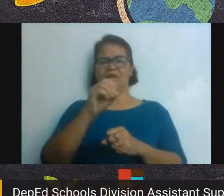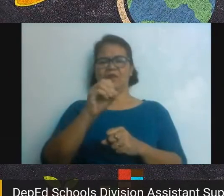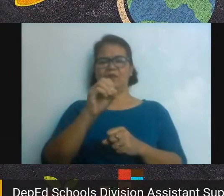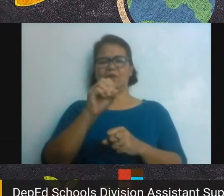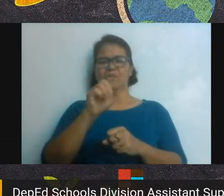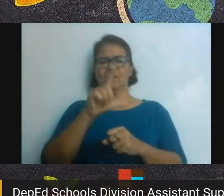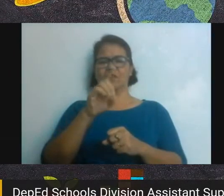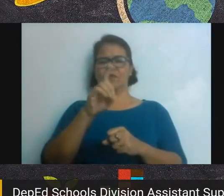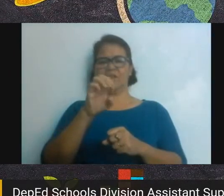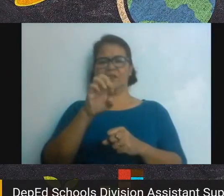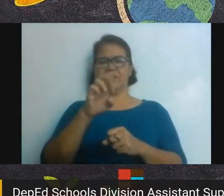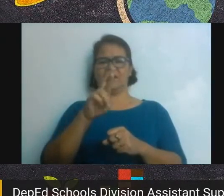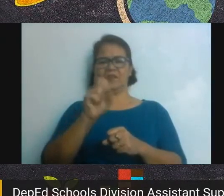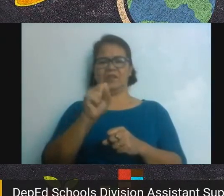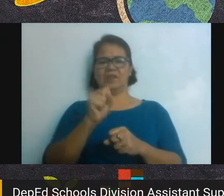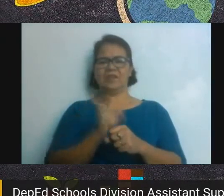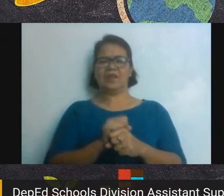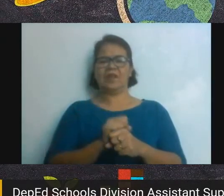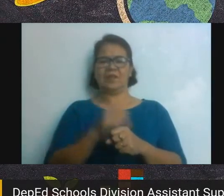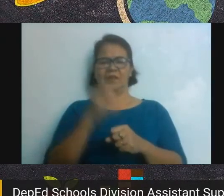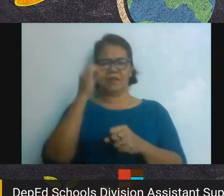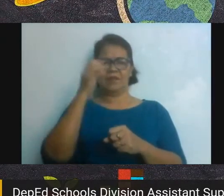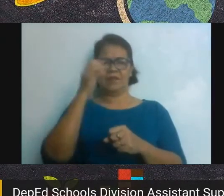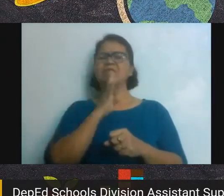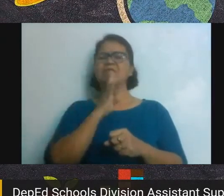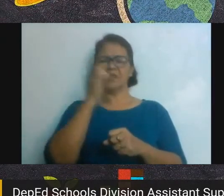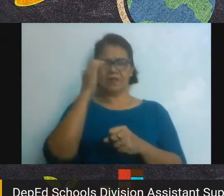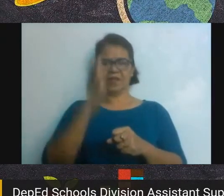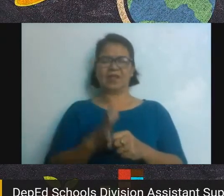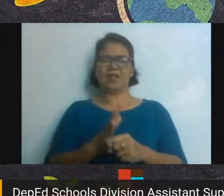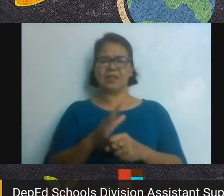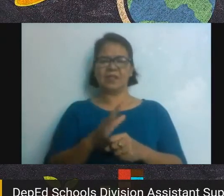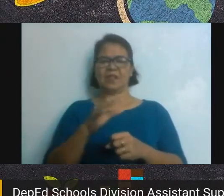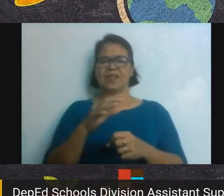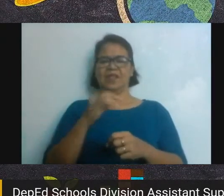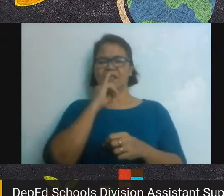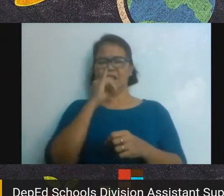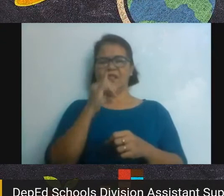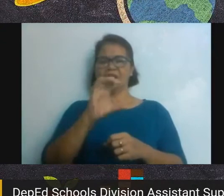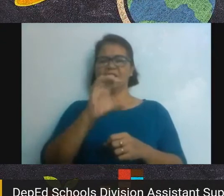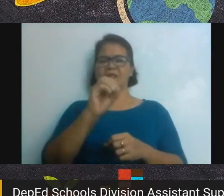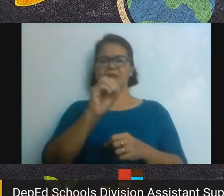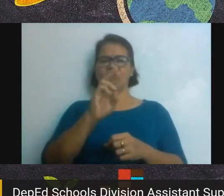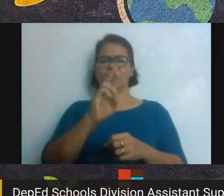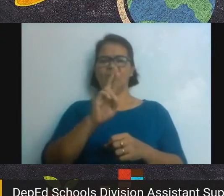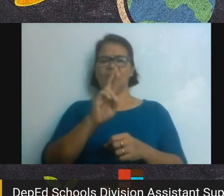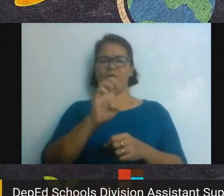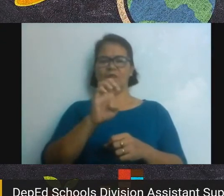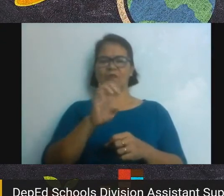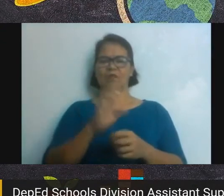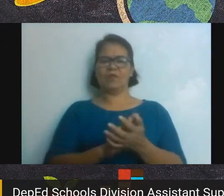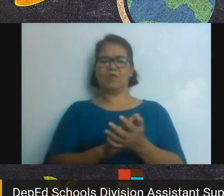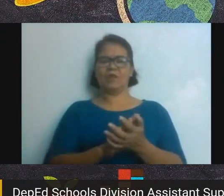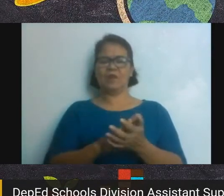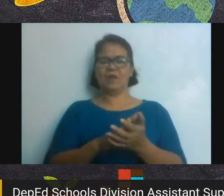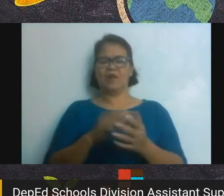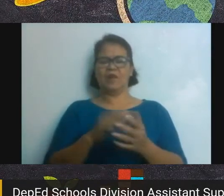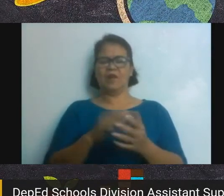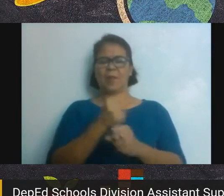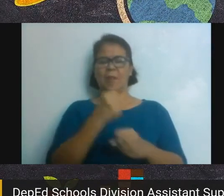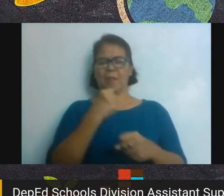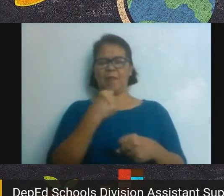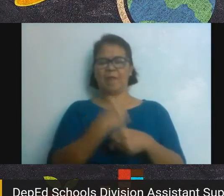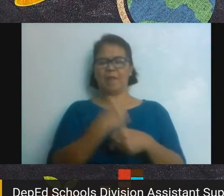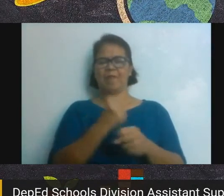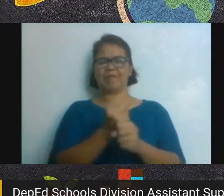resource person is at the core in laying out recommendations to mitigate against the possible negative impacts